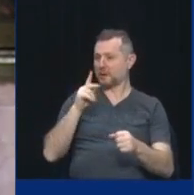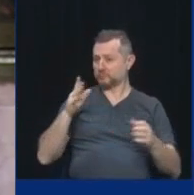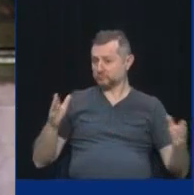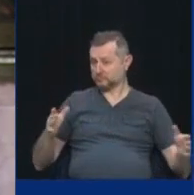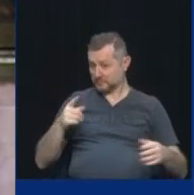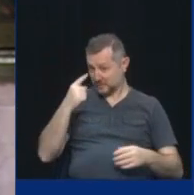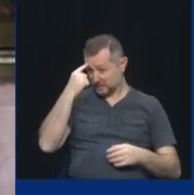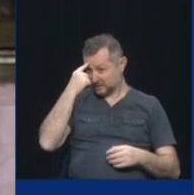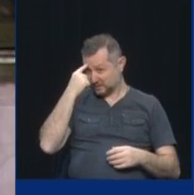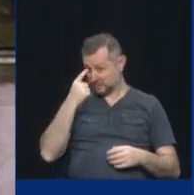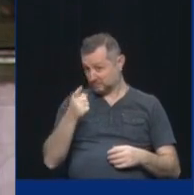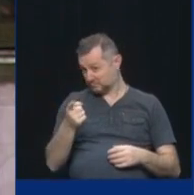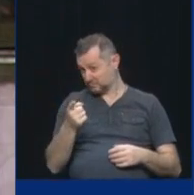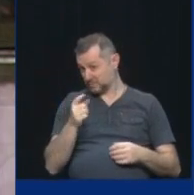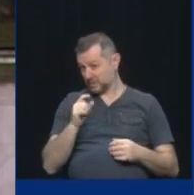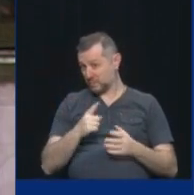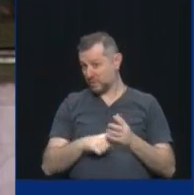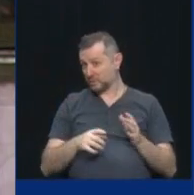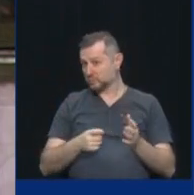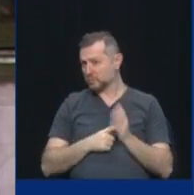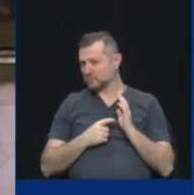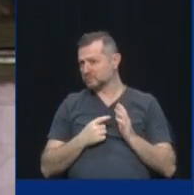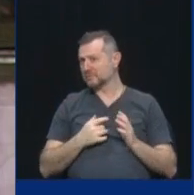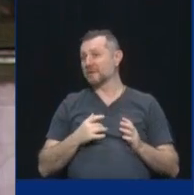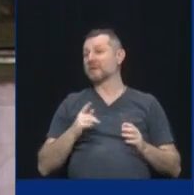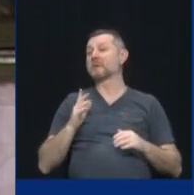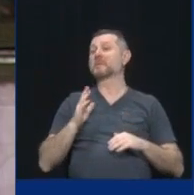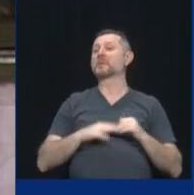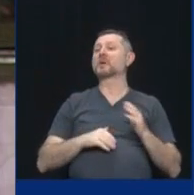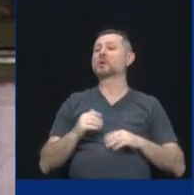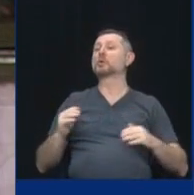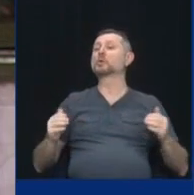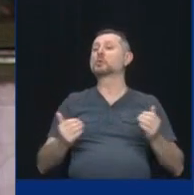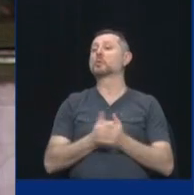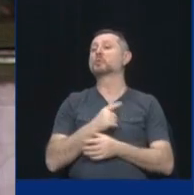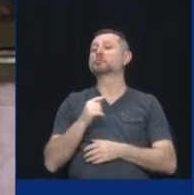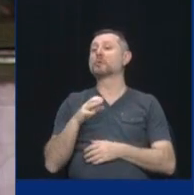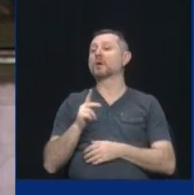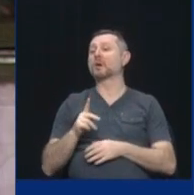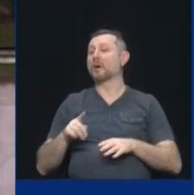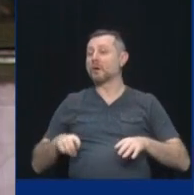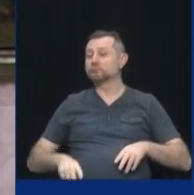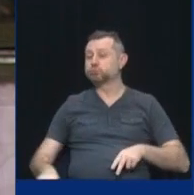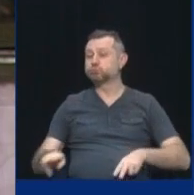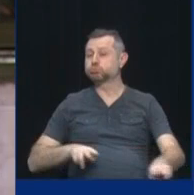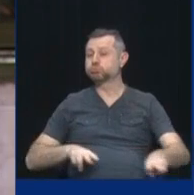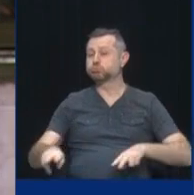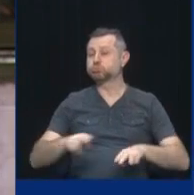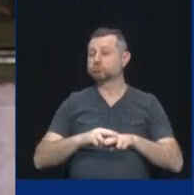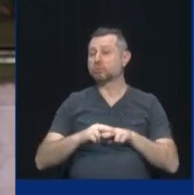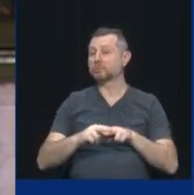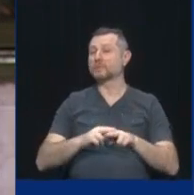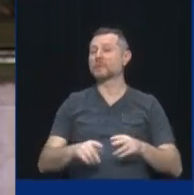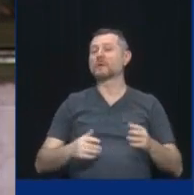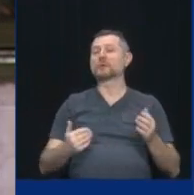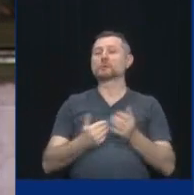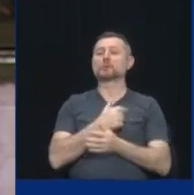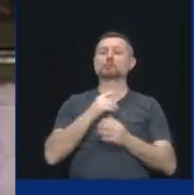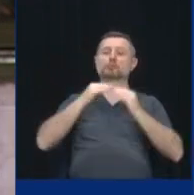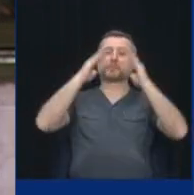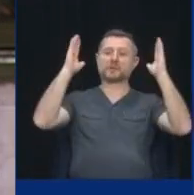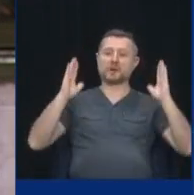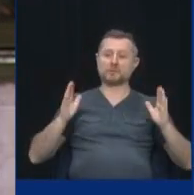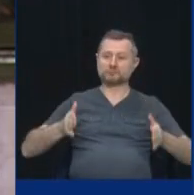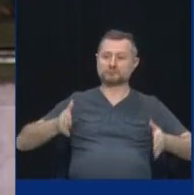that. Building new tracks and a new terminal under 780. That all